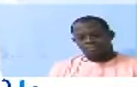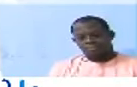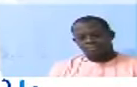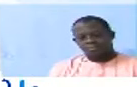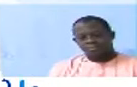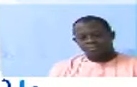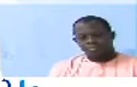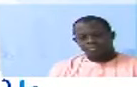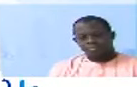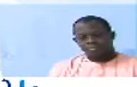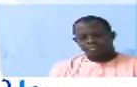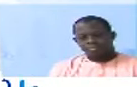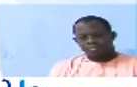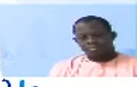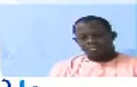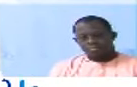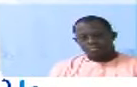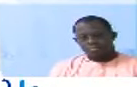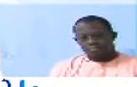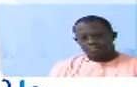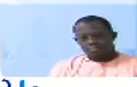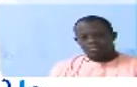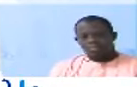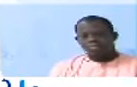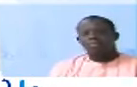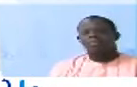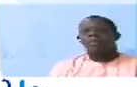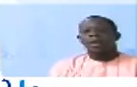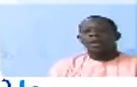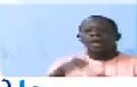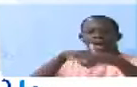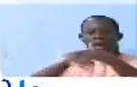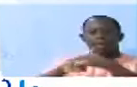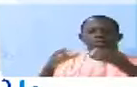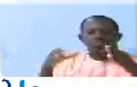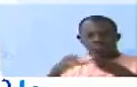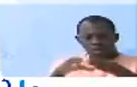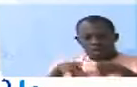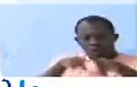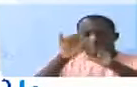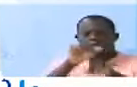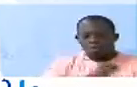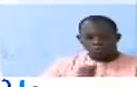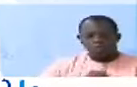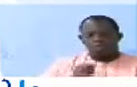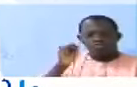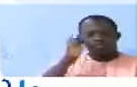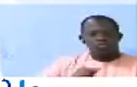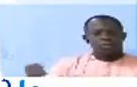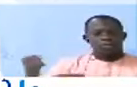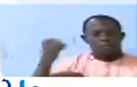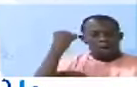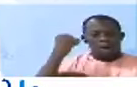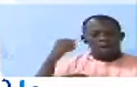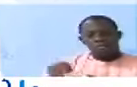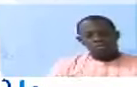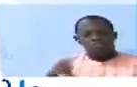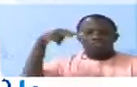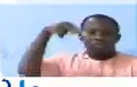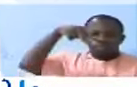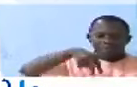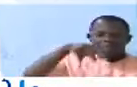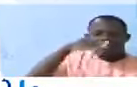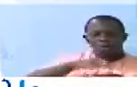min takere imam momo hat. They entered among us with power, whether they are stepping on other people's